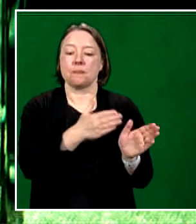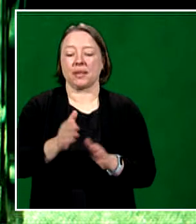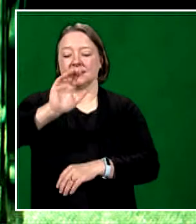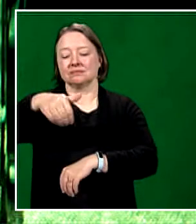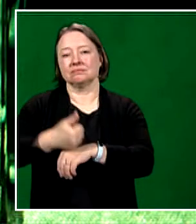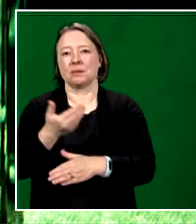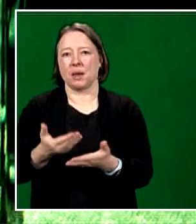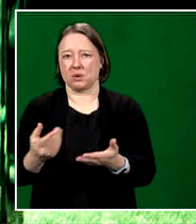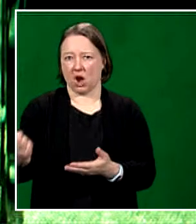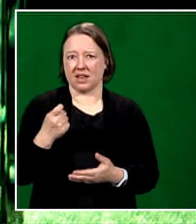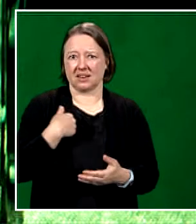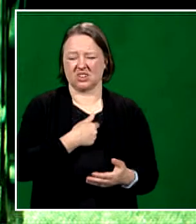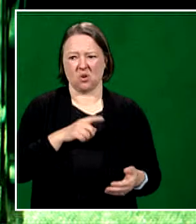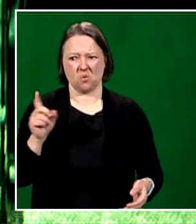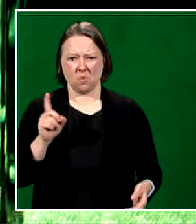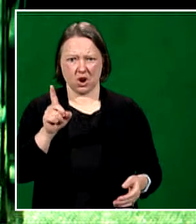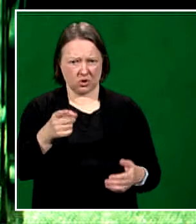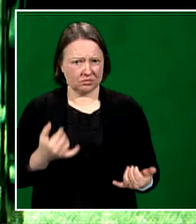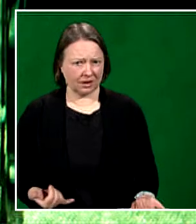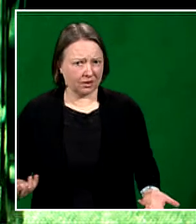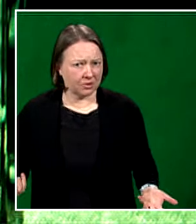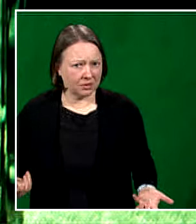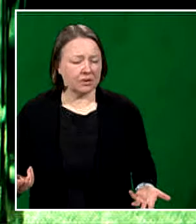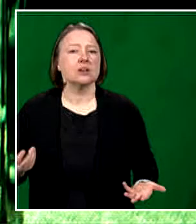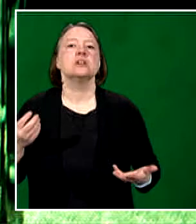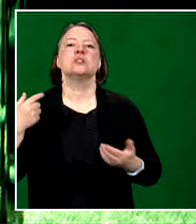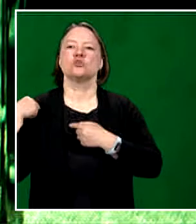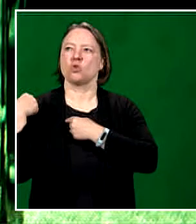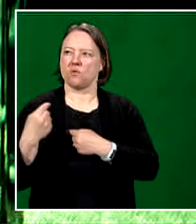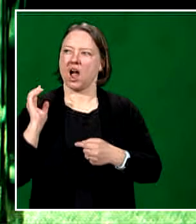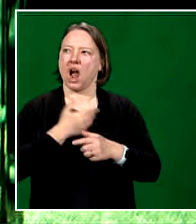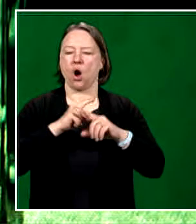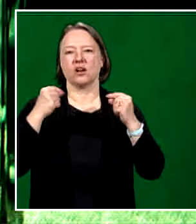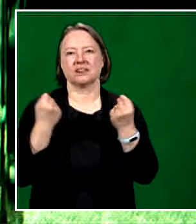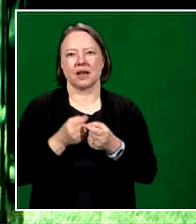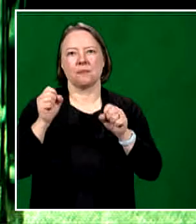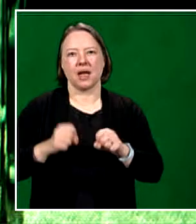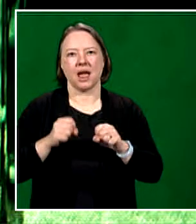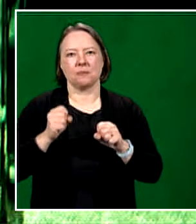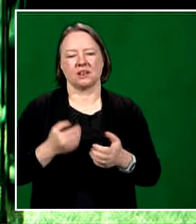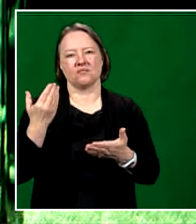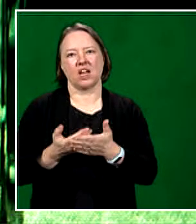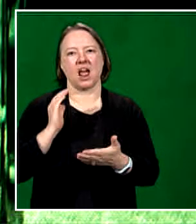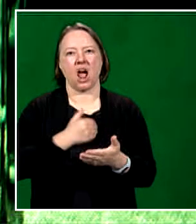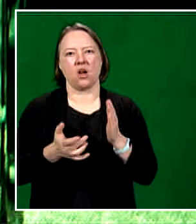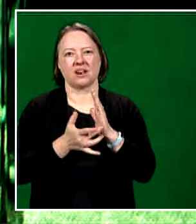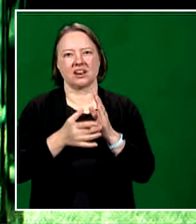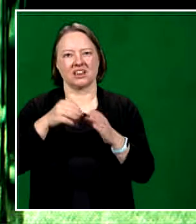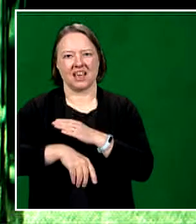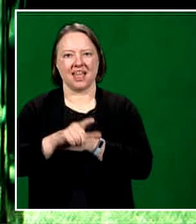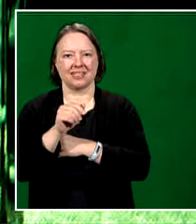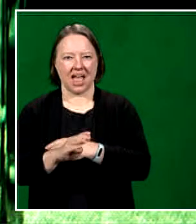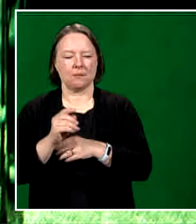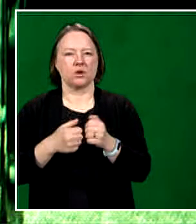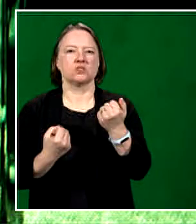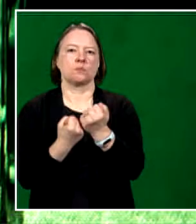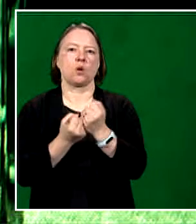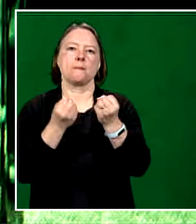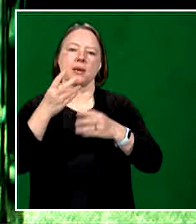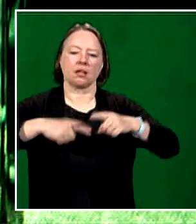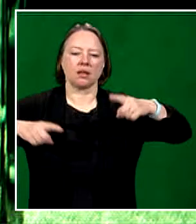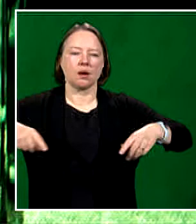may be asking us, where are we currently? So far, our team has been able to validate our technology in the lab, and with the support of various